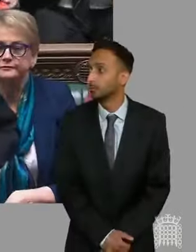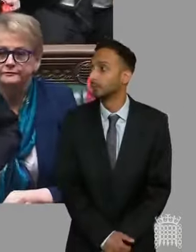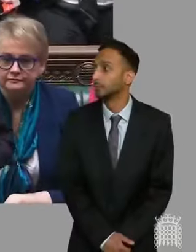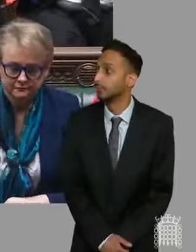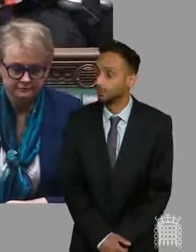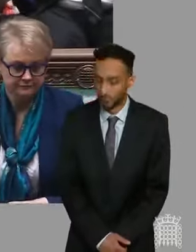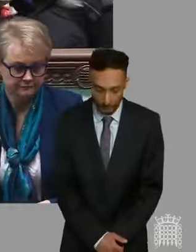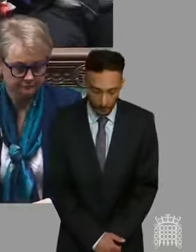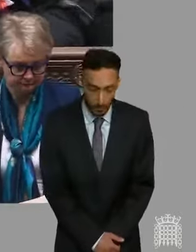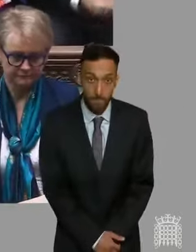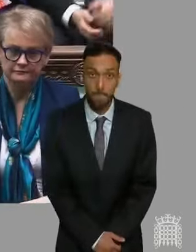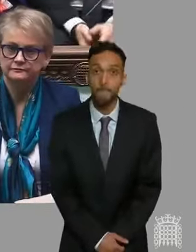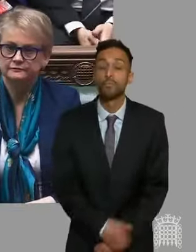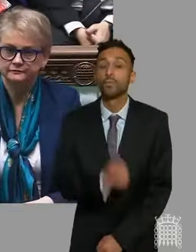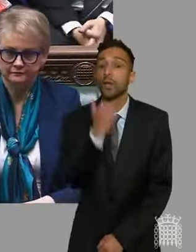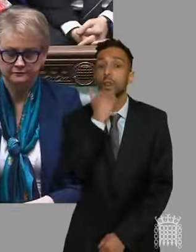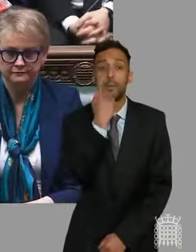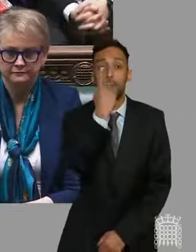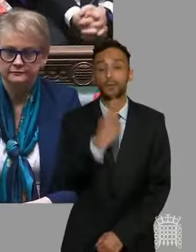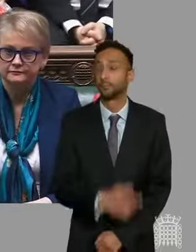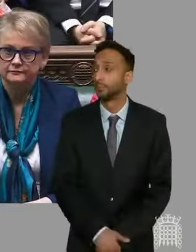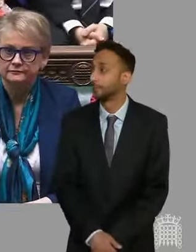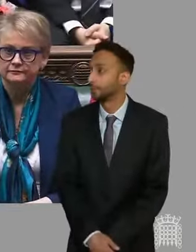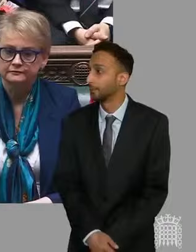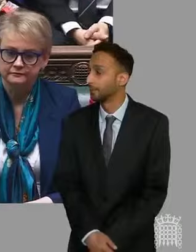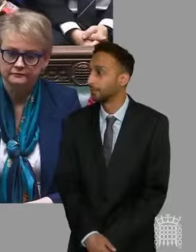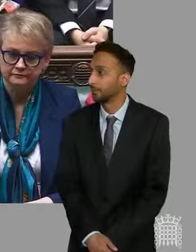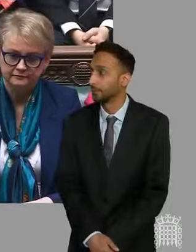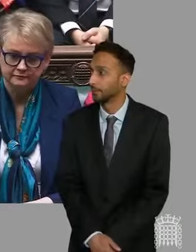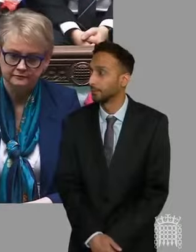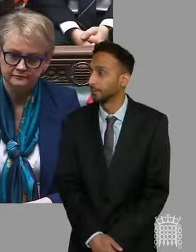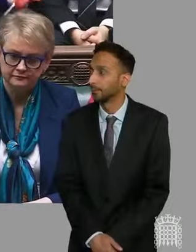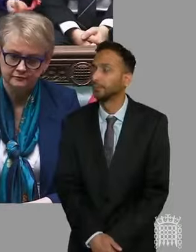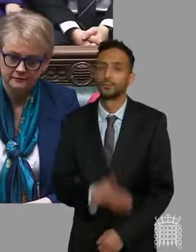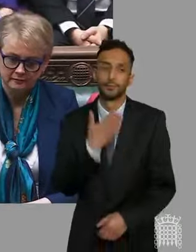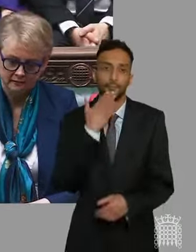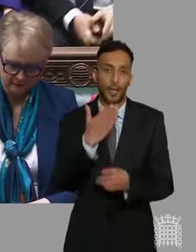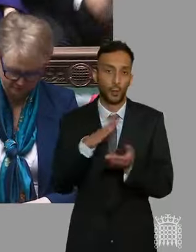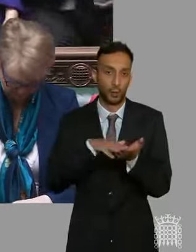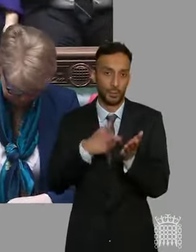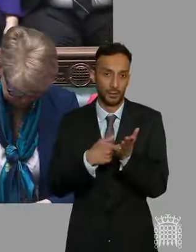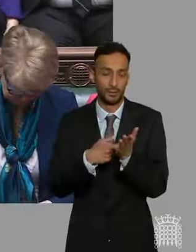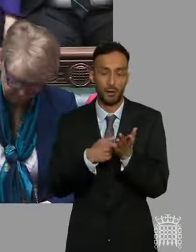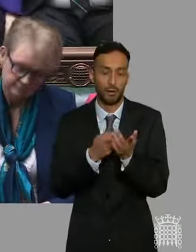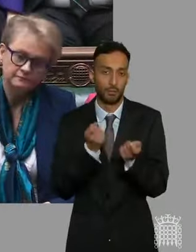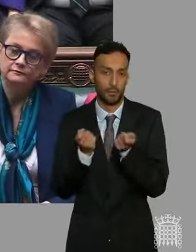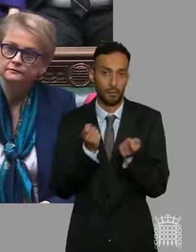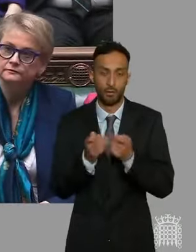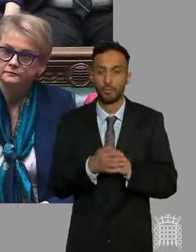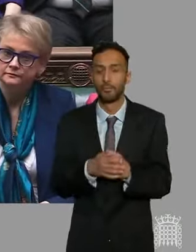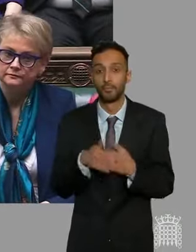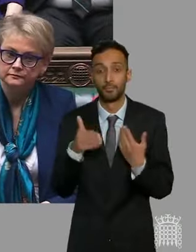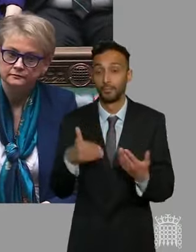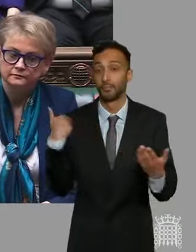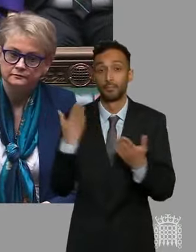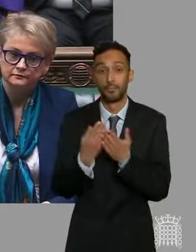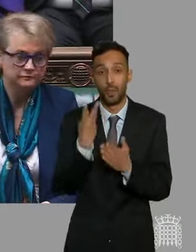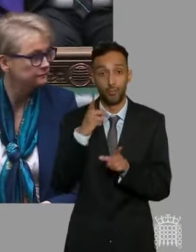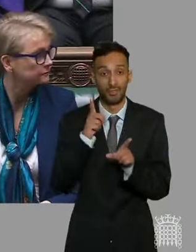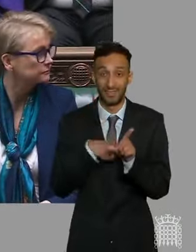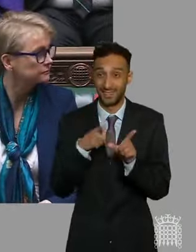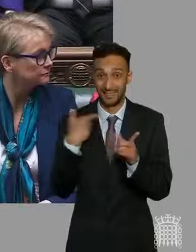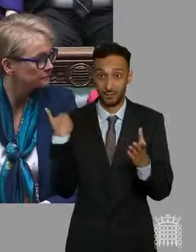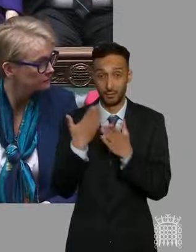Thank you, Mr. Speaker. This week marked 3 years since Putin's barbaric invasion of Ukraine. The courage of the Ukrainians